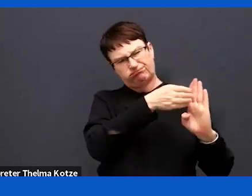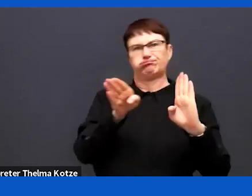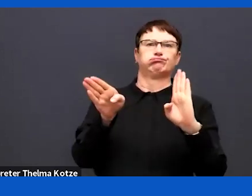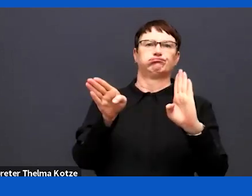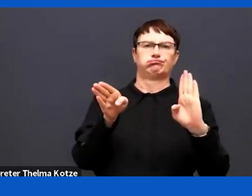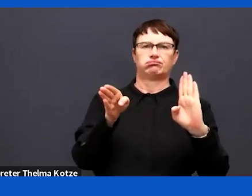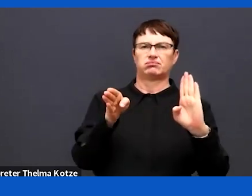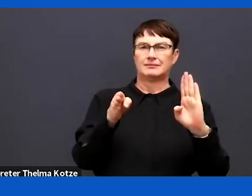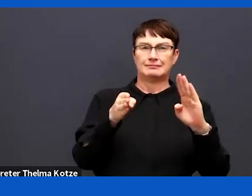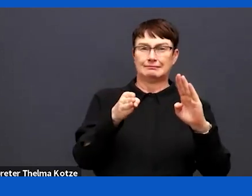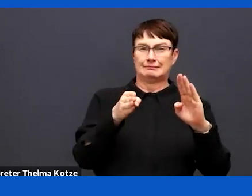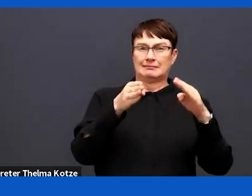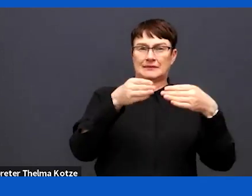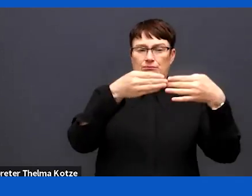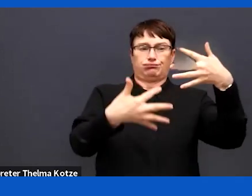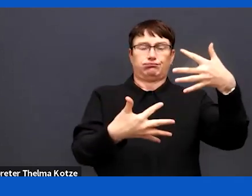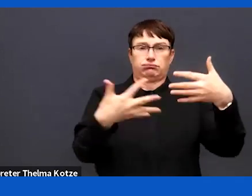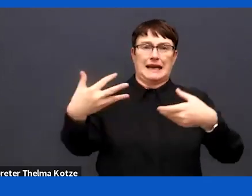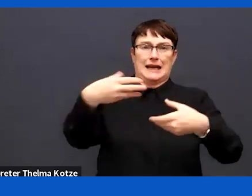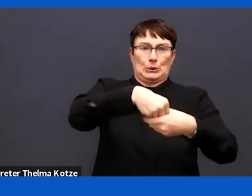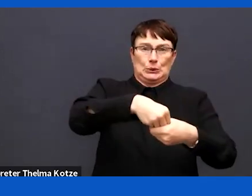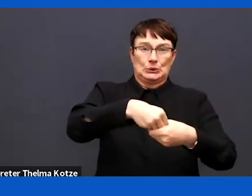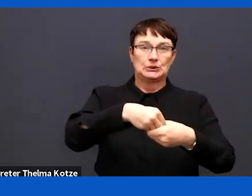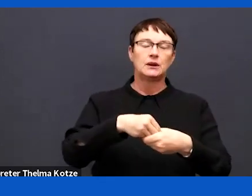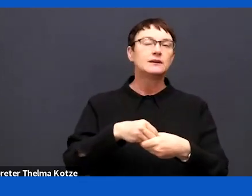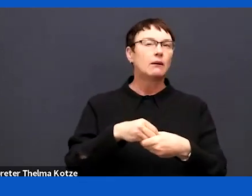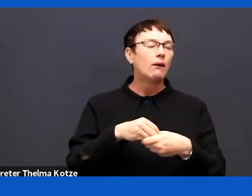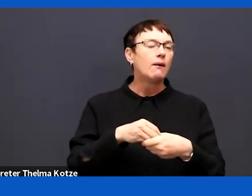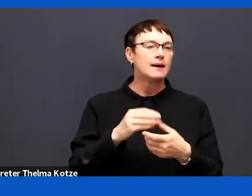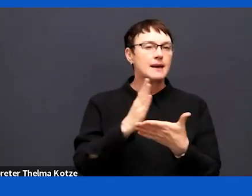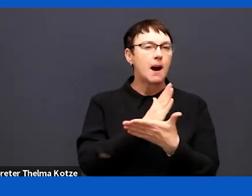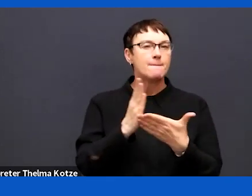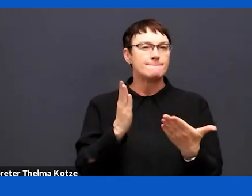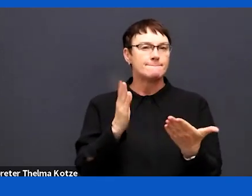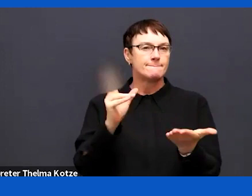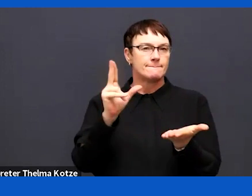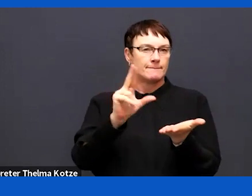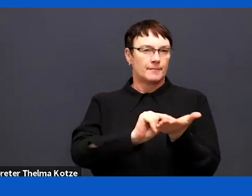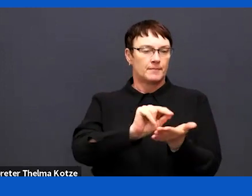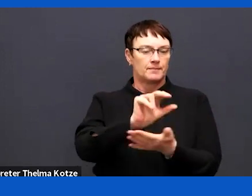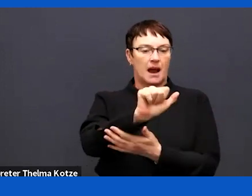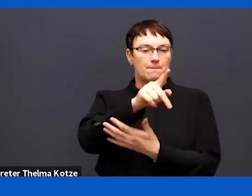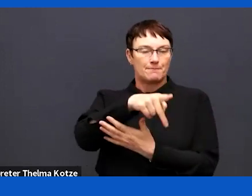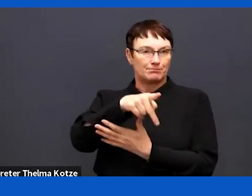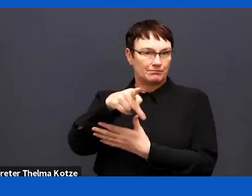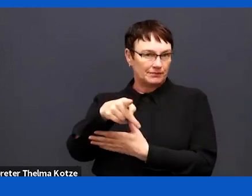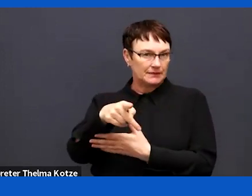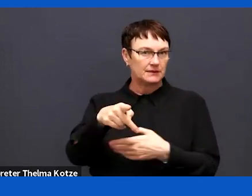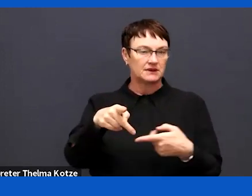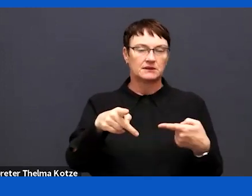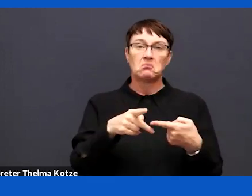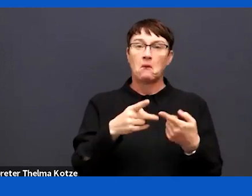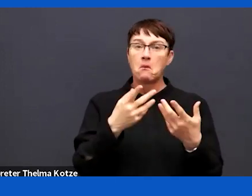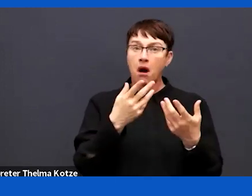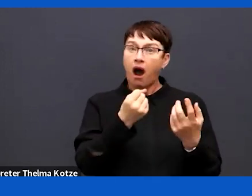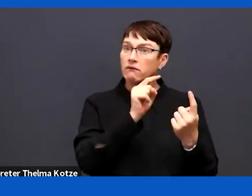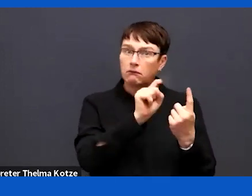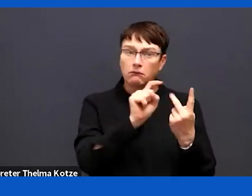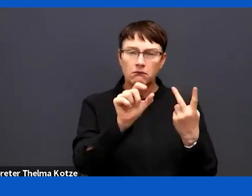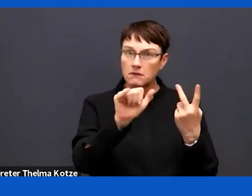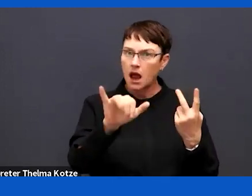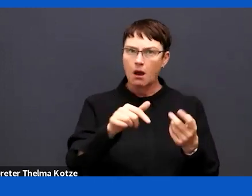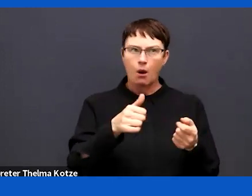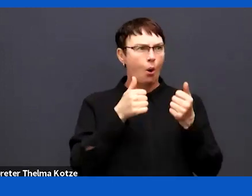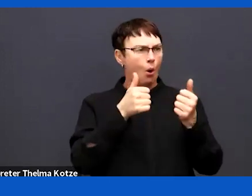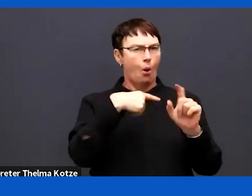different things. And some of its applications, as we saw in the previous presentation, are well established and bring enormous